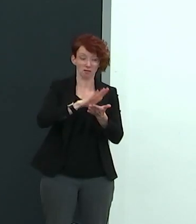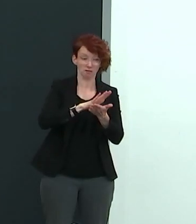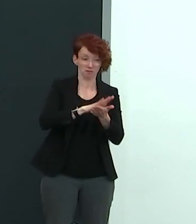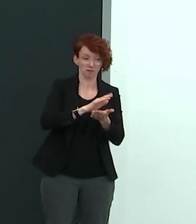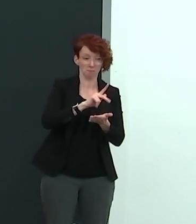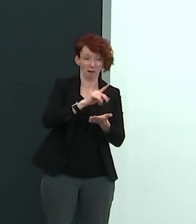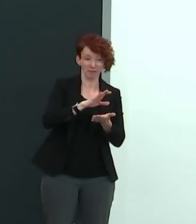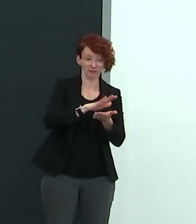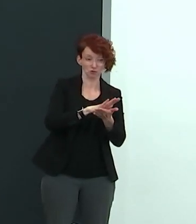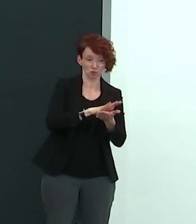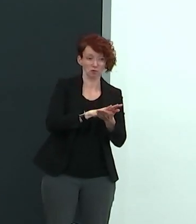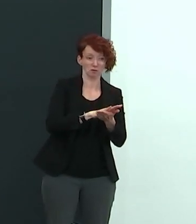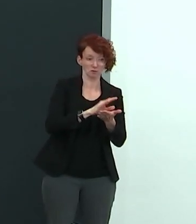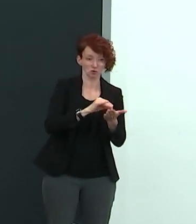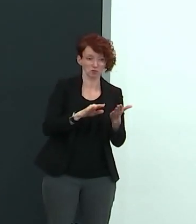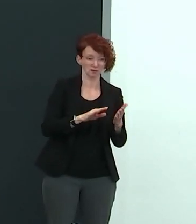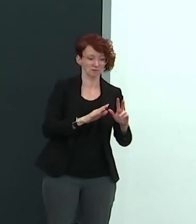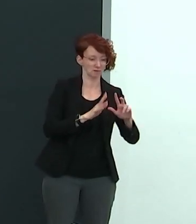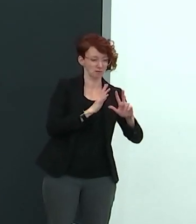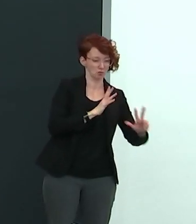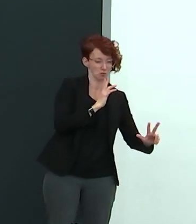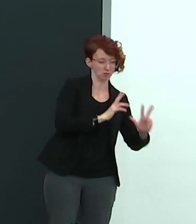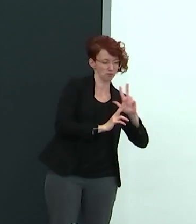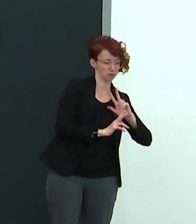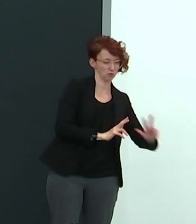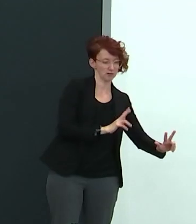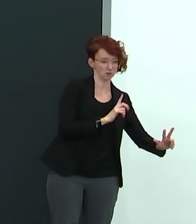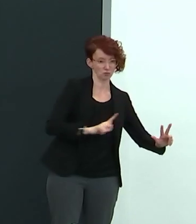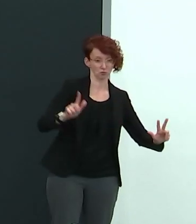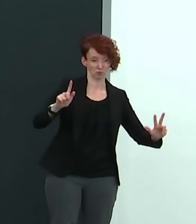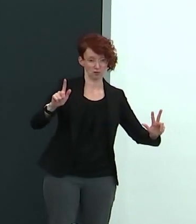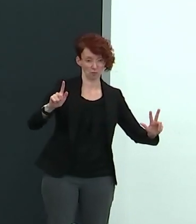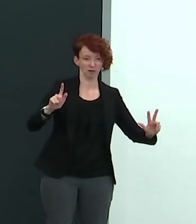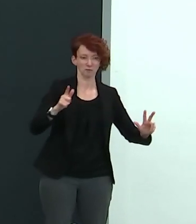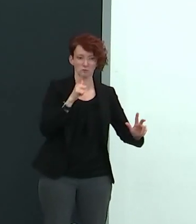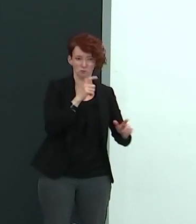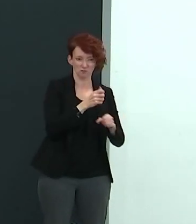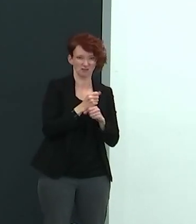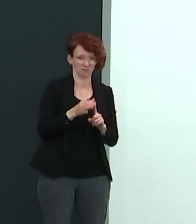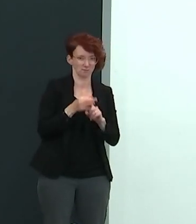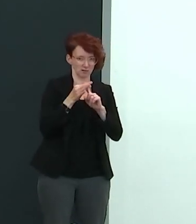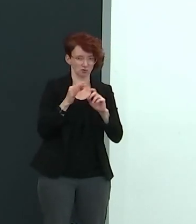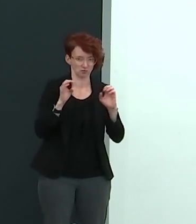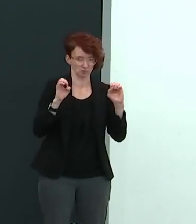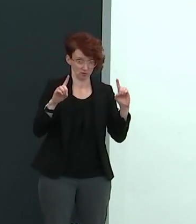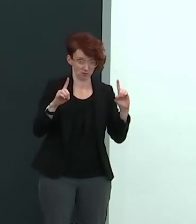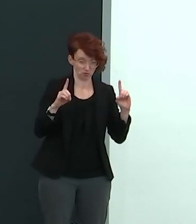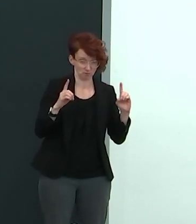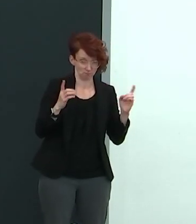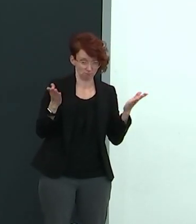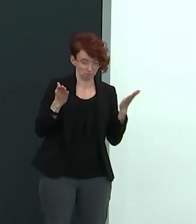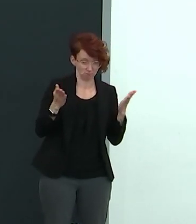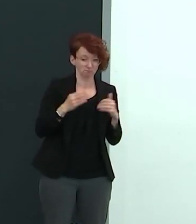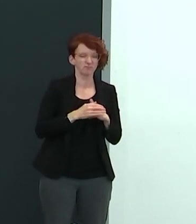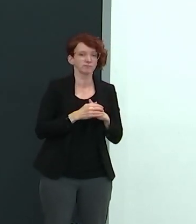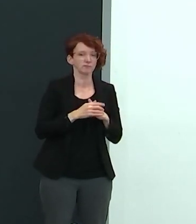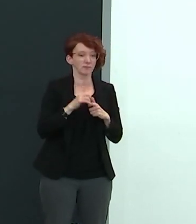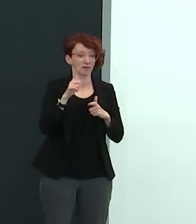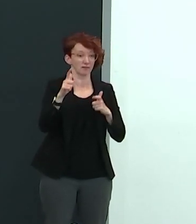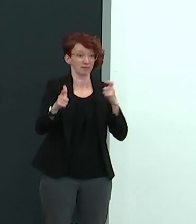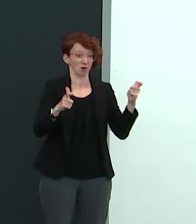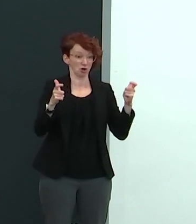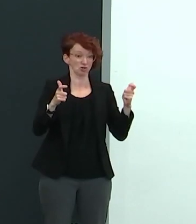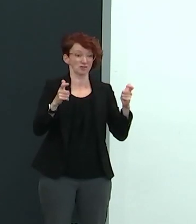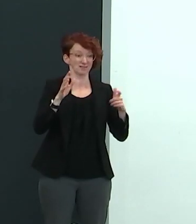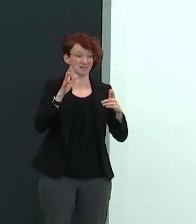ages of 3 and 21 who received special education services. The largest, fastest